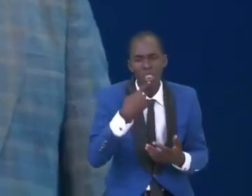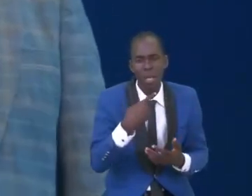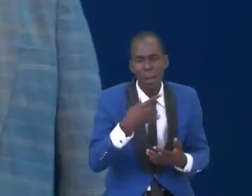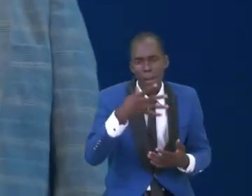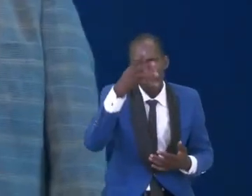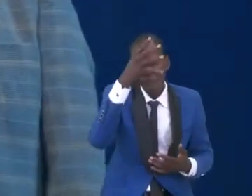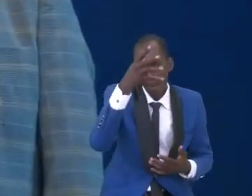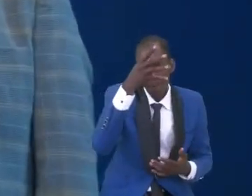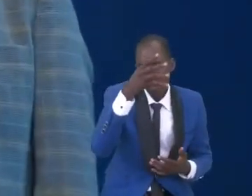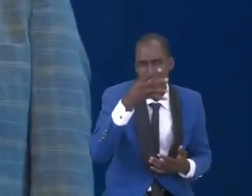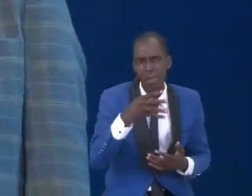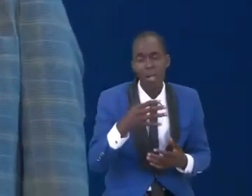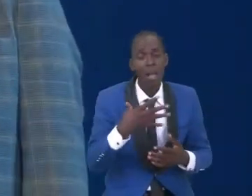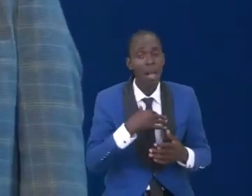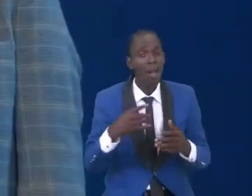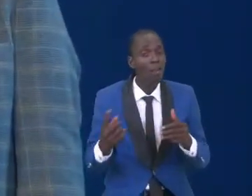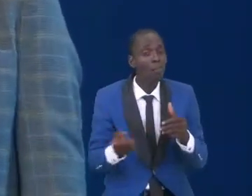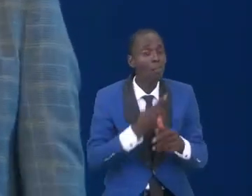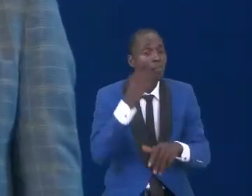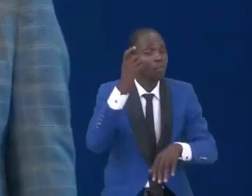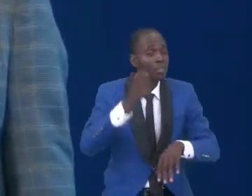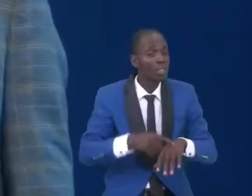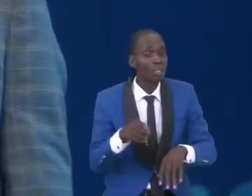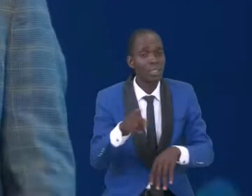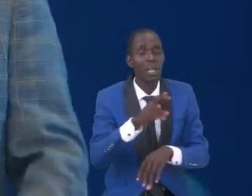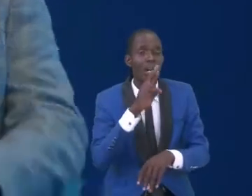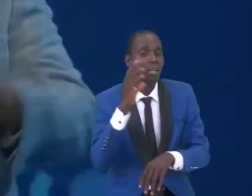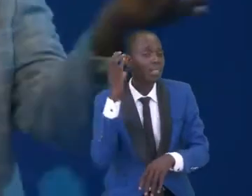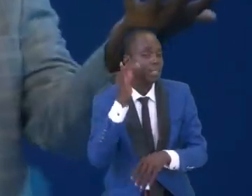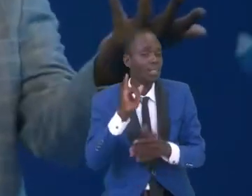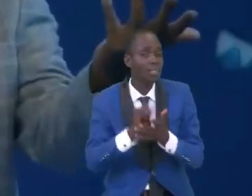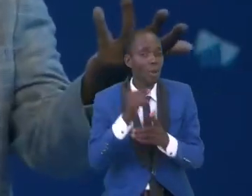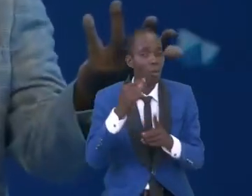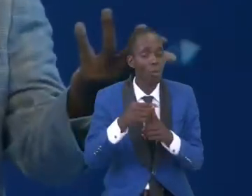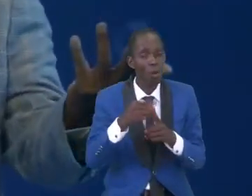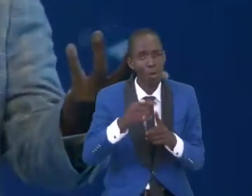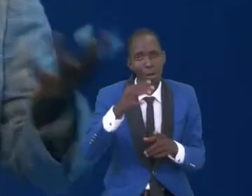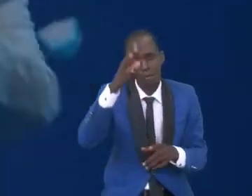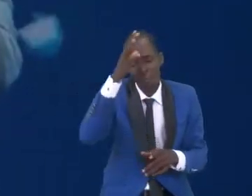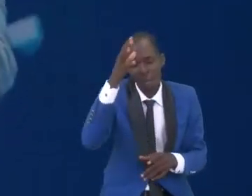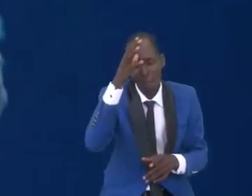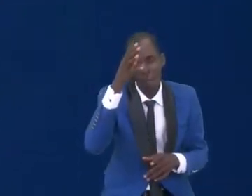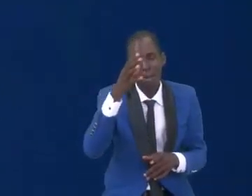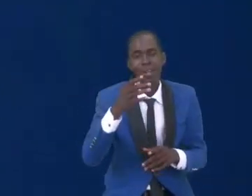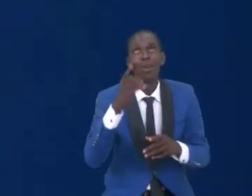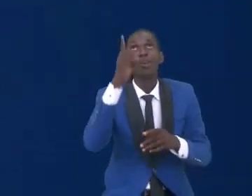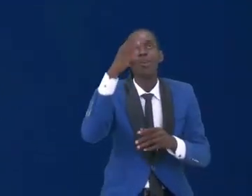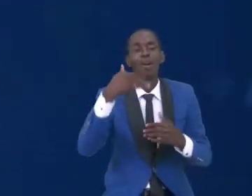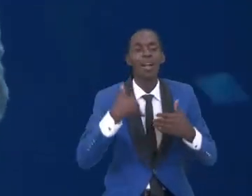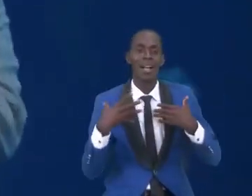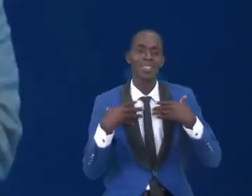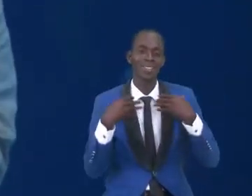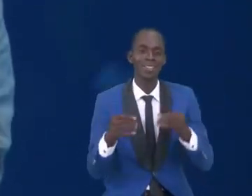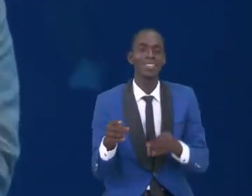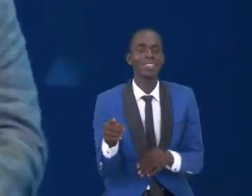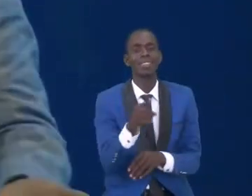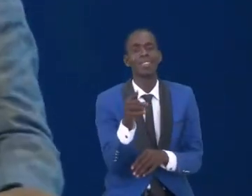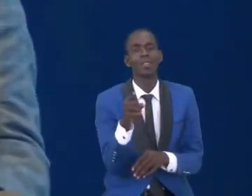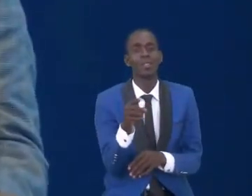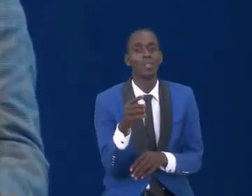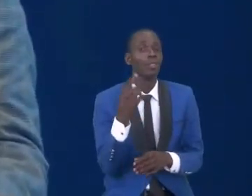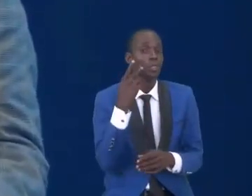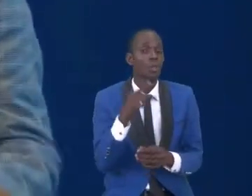the first time, they're hearing that word, Papa. God has healed them. Now, when you were born to